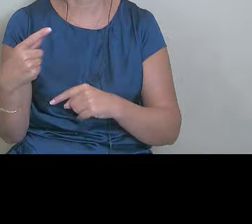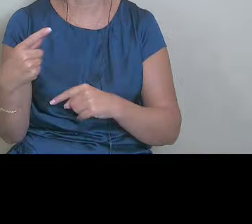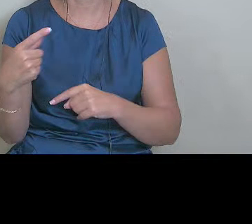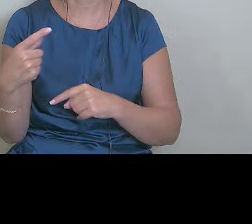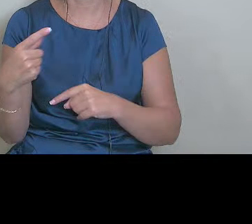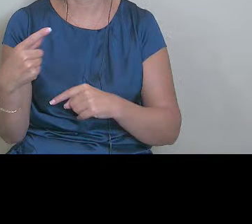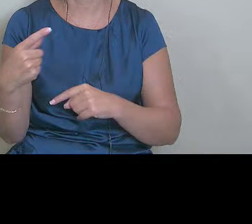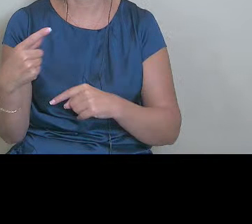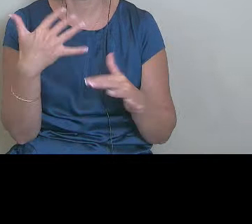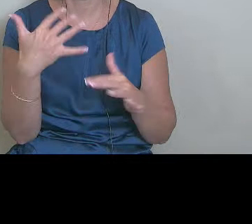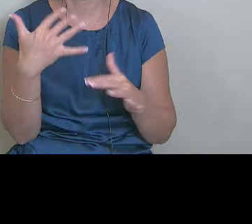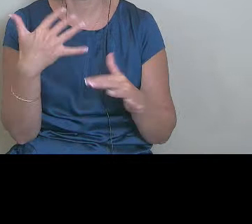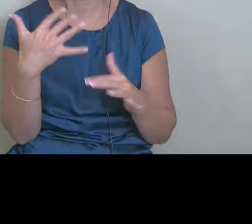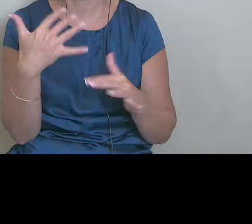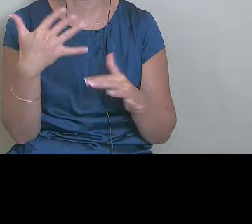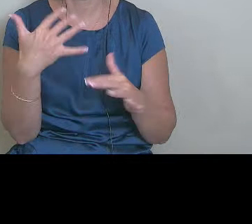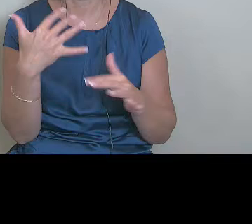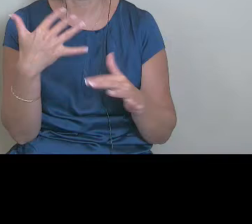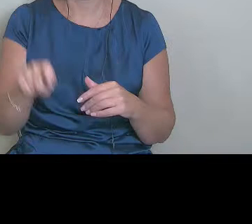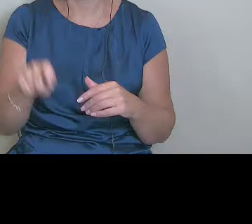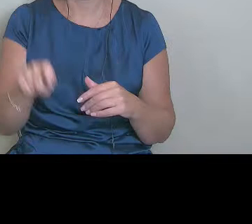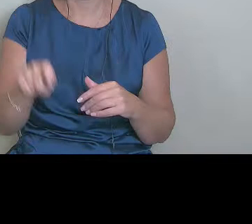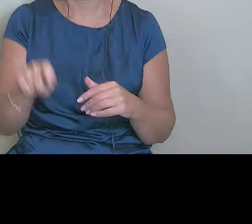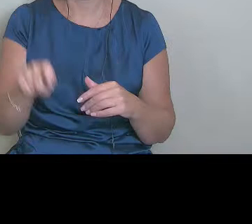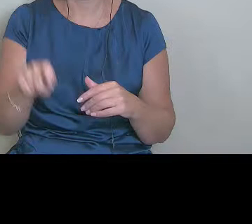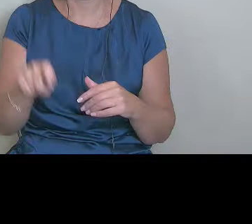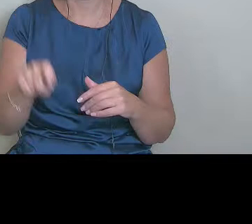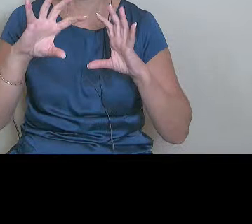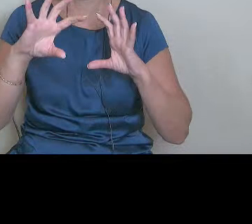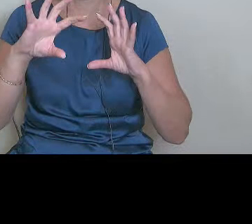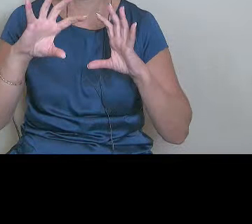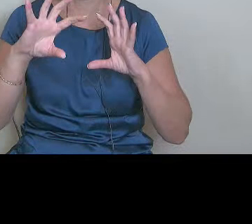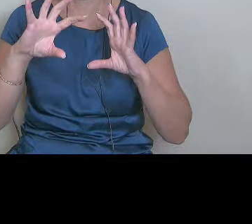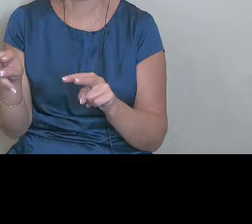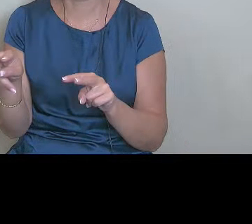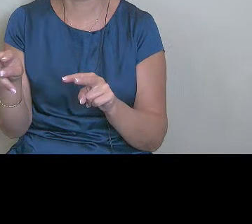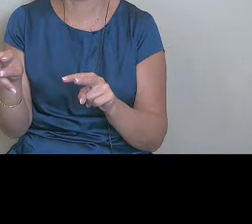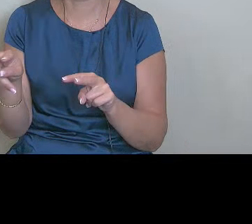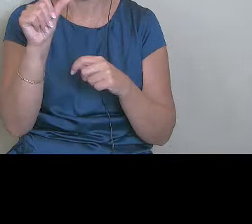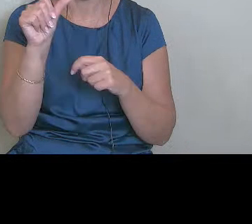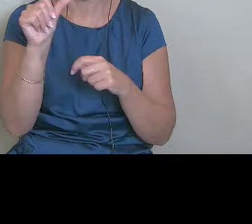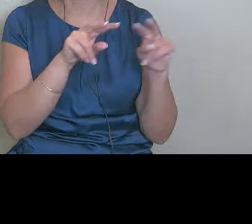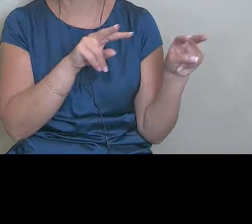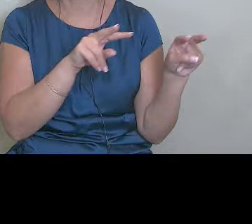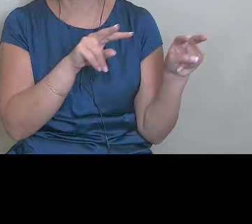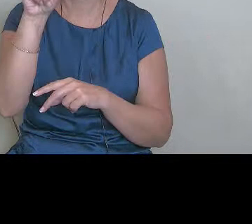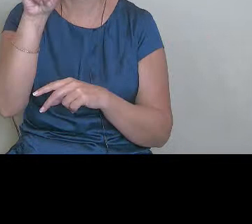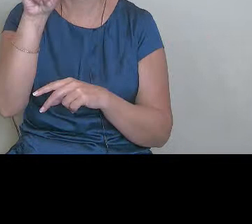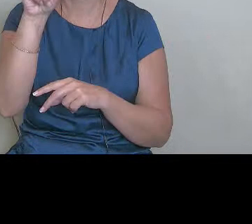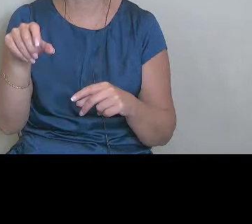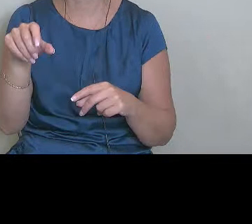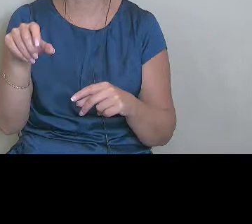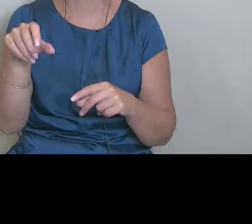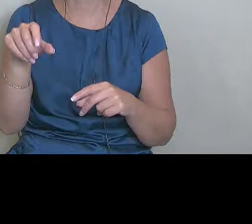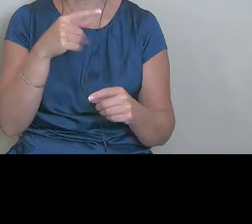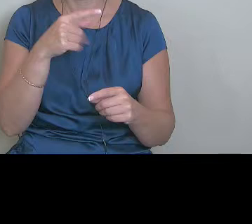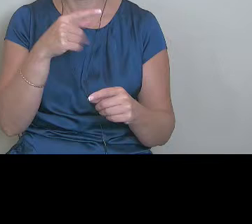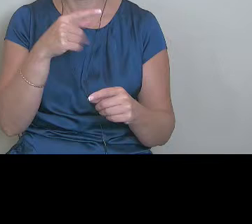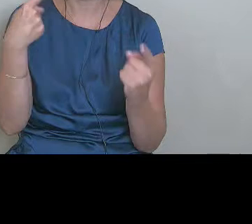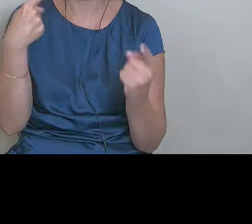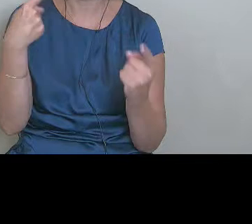starting from the next week, the observers, international observers, start to come to Ukraine. There could be other